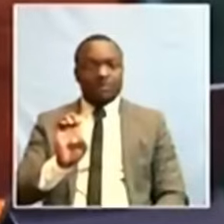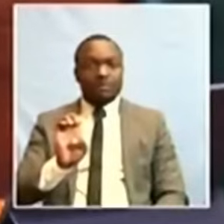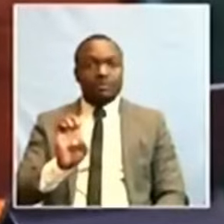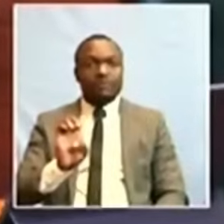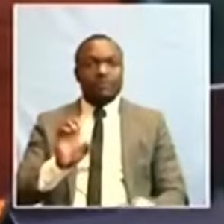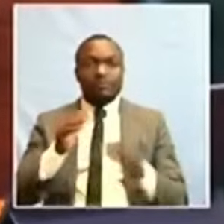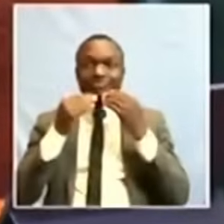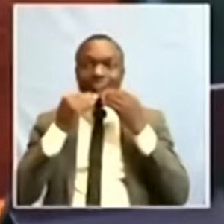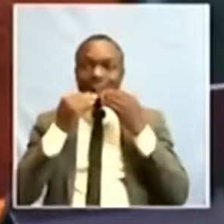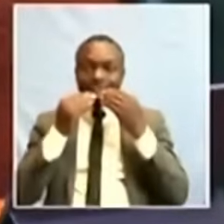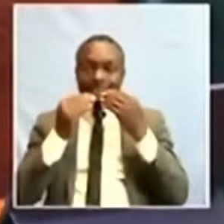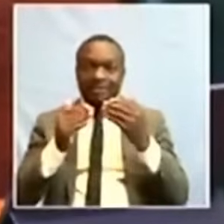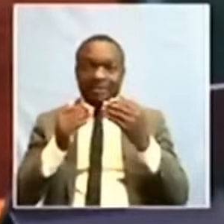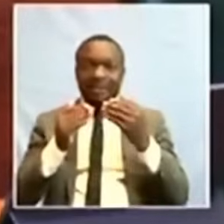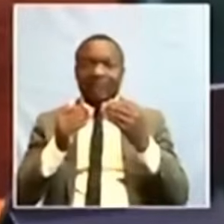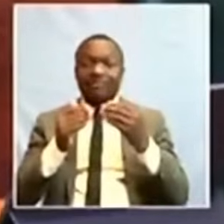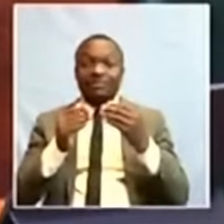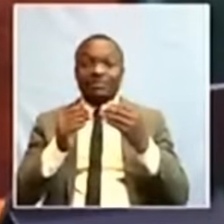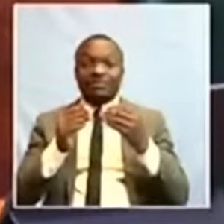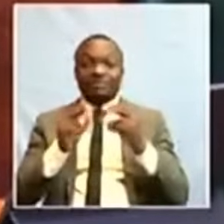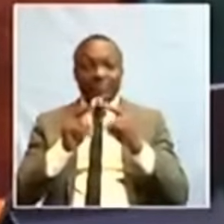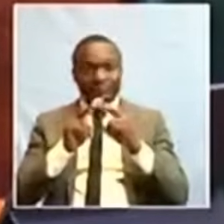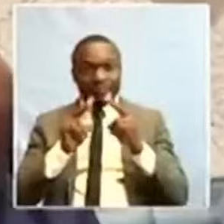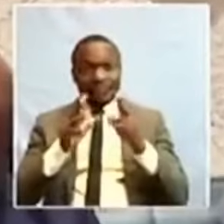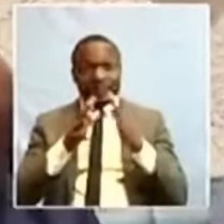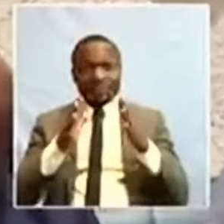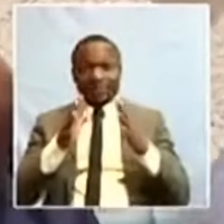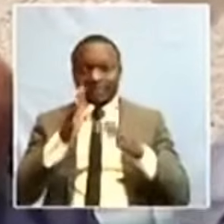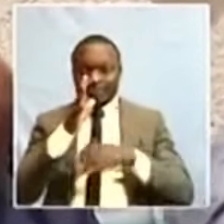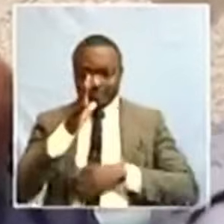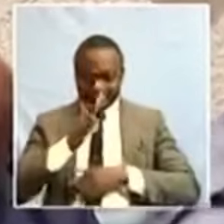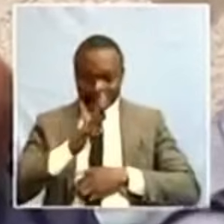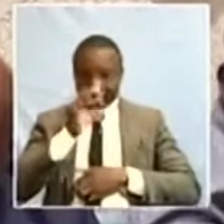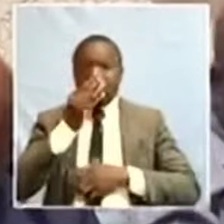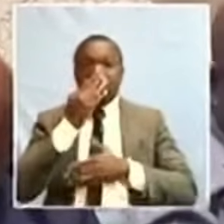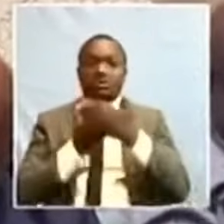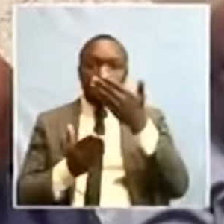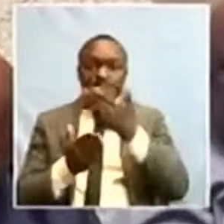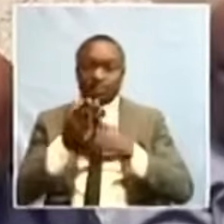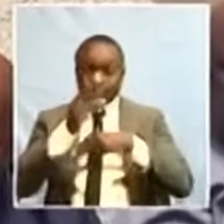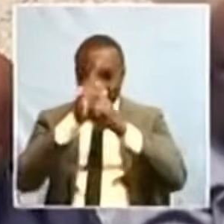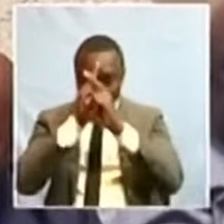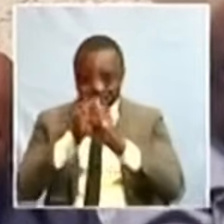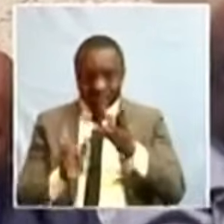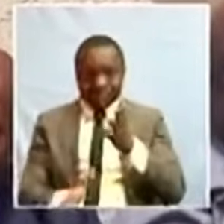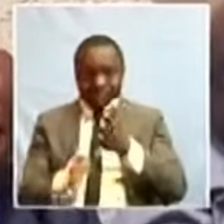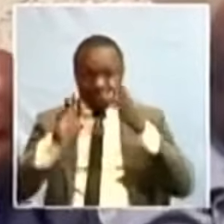Thank you very much, Madam Speaker, and good morning, Your Honor, the Vice President.